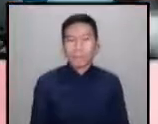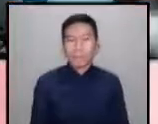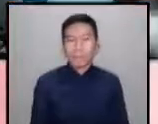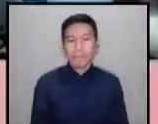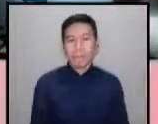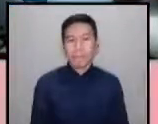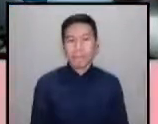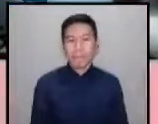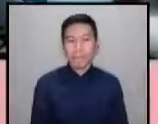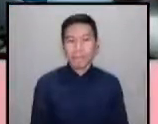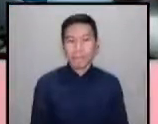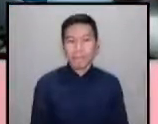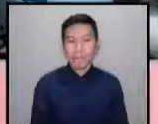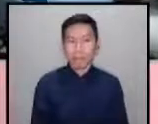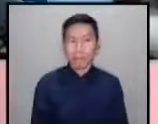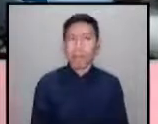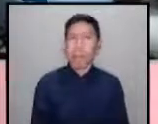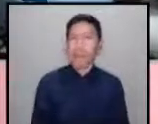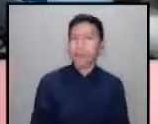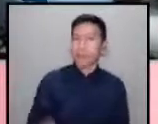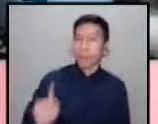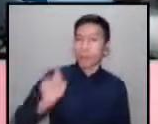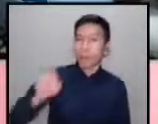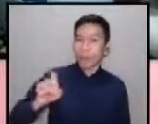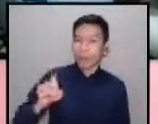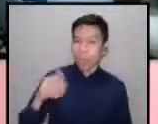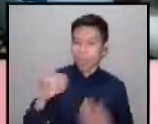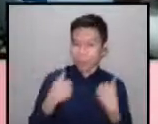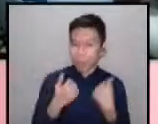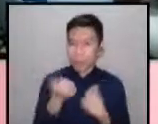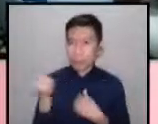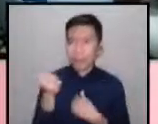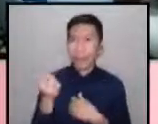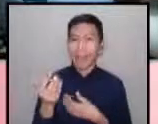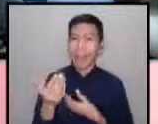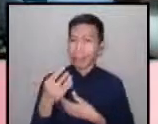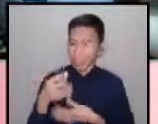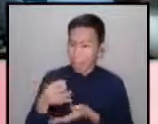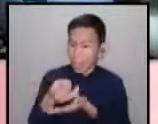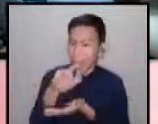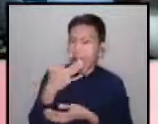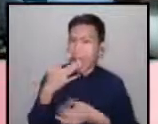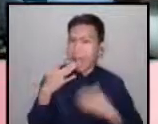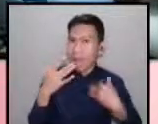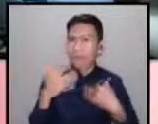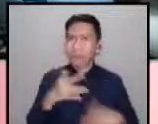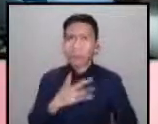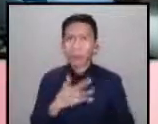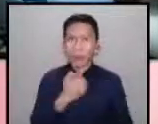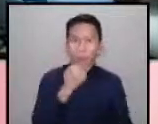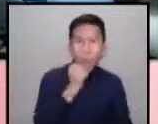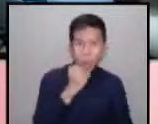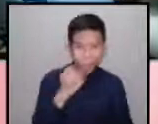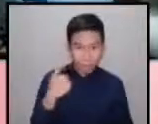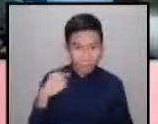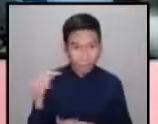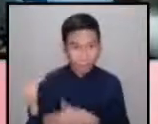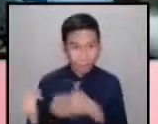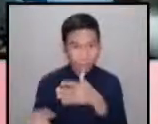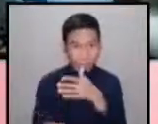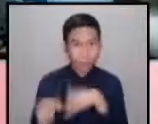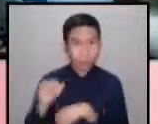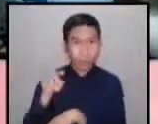Dr. Lee, may side effects ba ang immunomodulators? At kung mayroon itong side effects, ano-ano po ito, Doc?